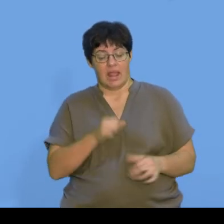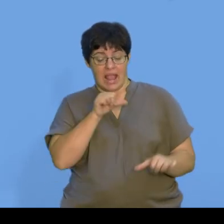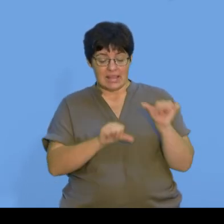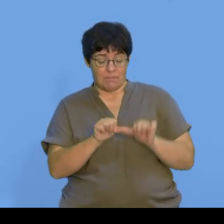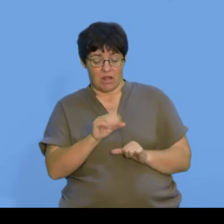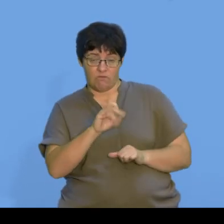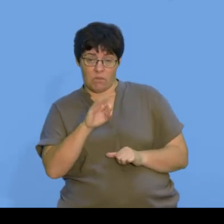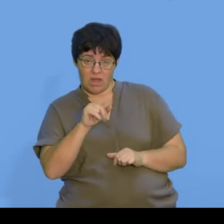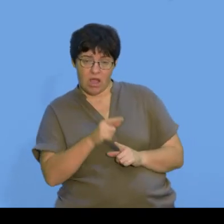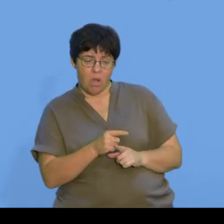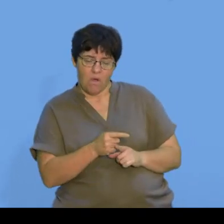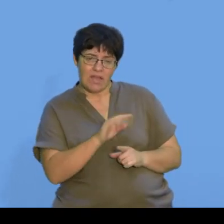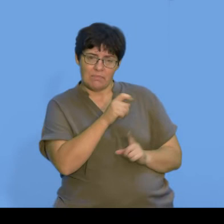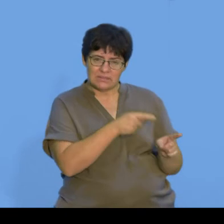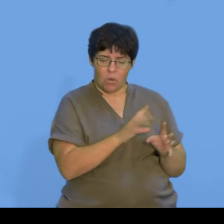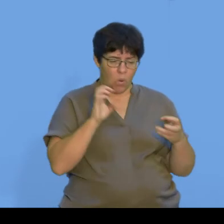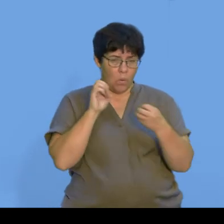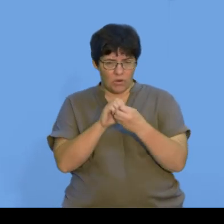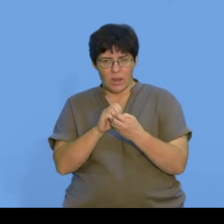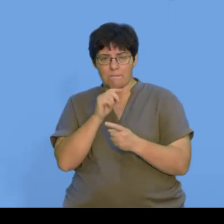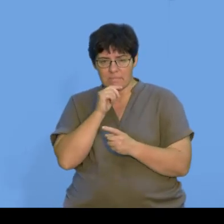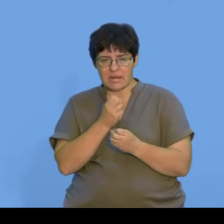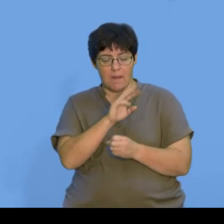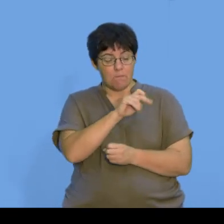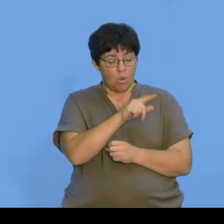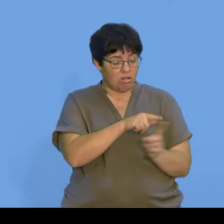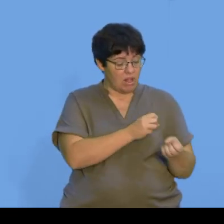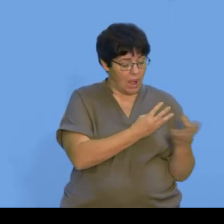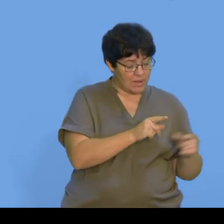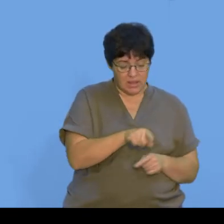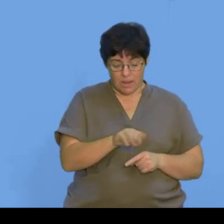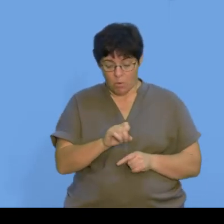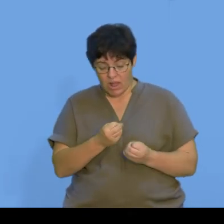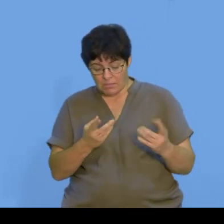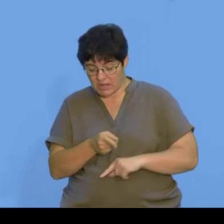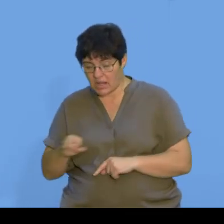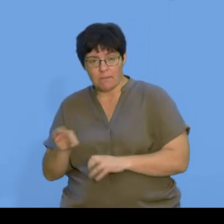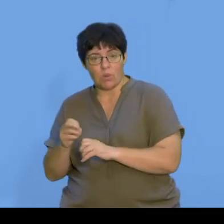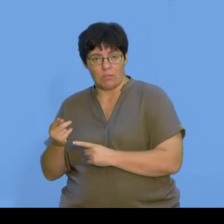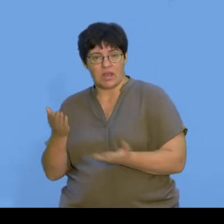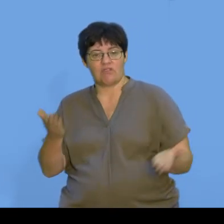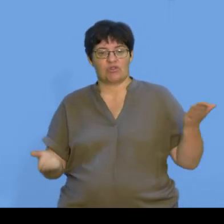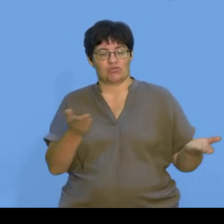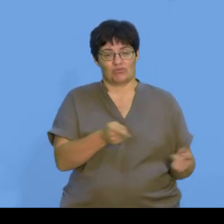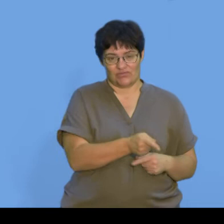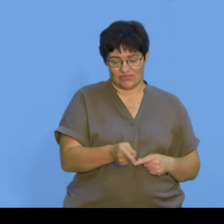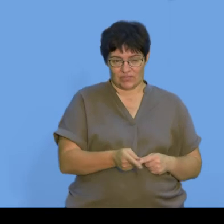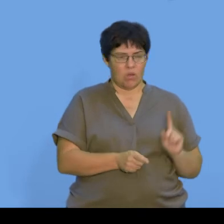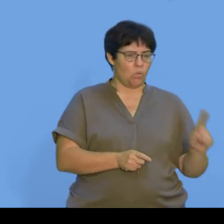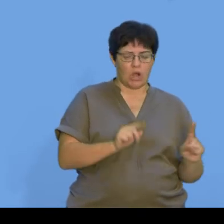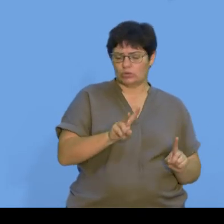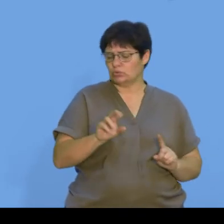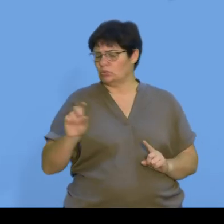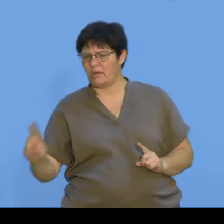of an element or compound, it gives the ratio of moles. We've driven that point home of an element that makes up a substance, okay? So